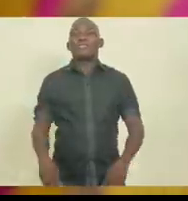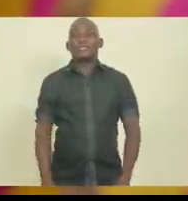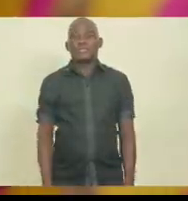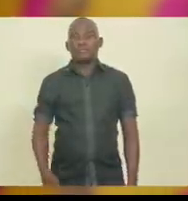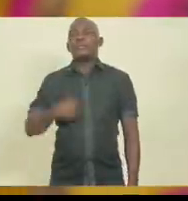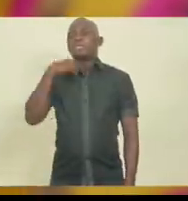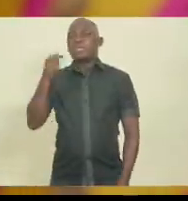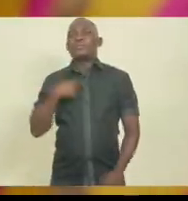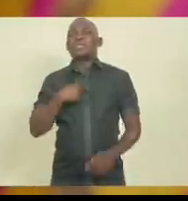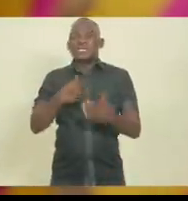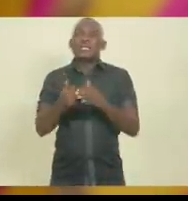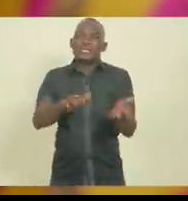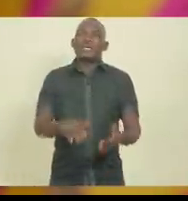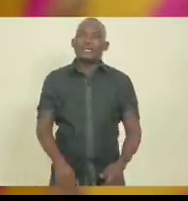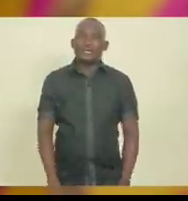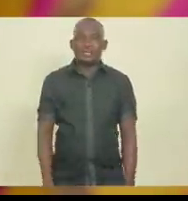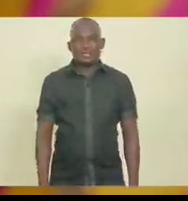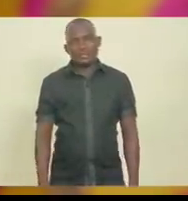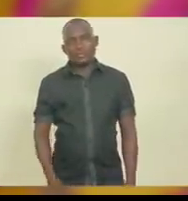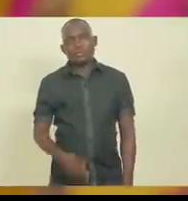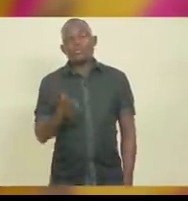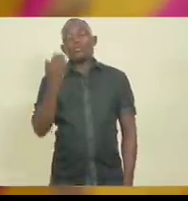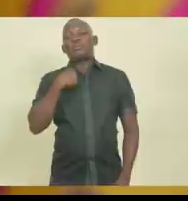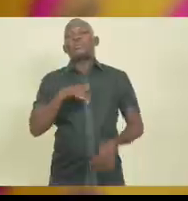Huh? Do you normally check on me?